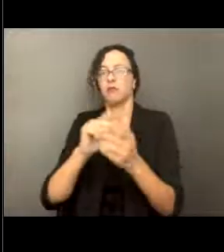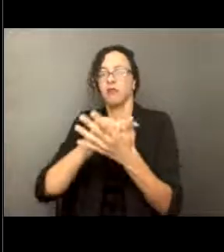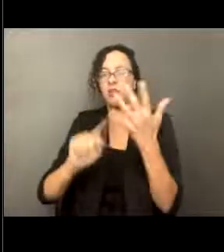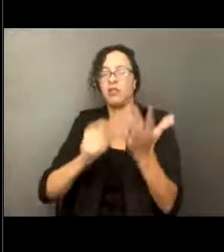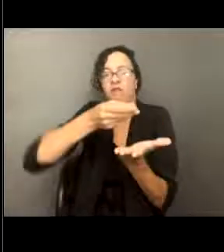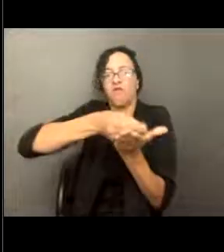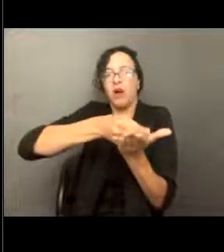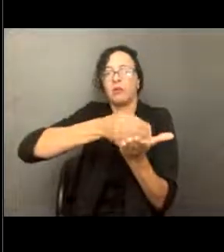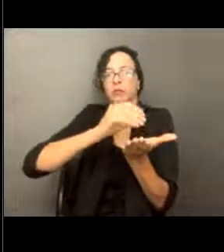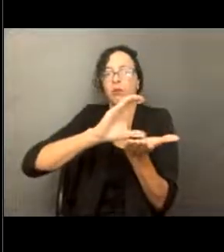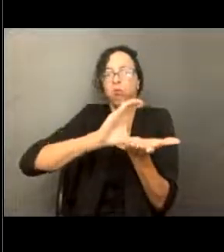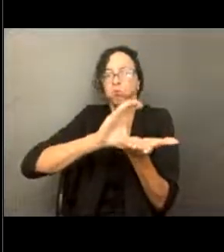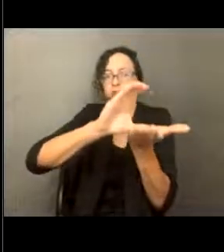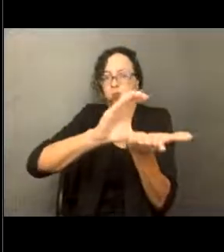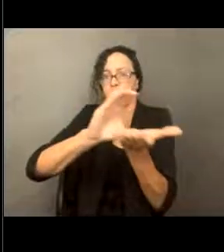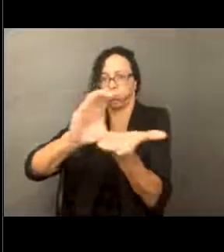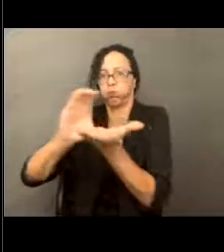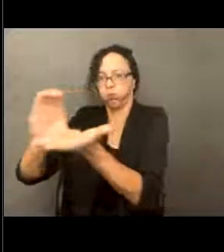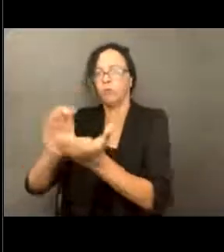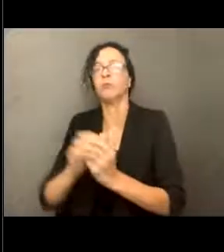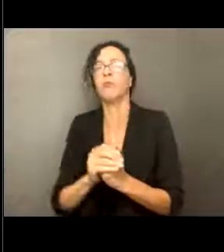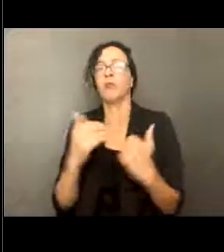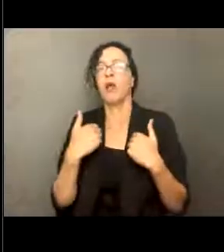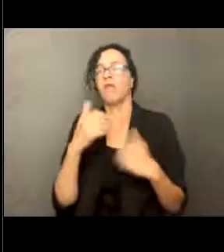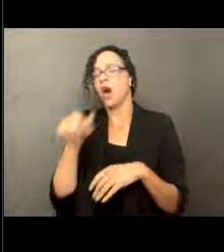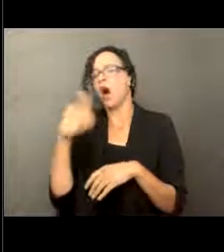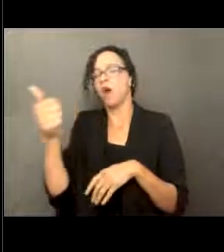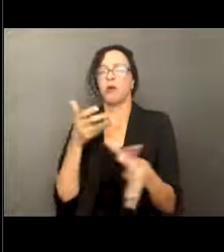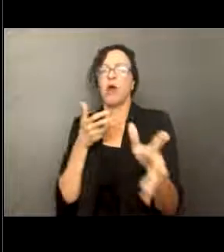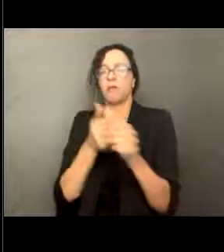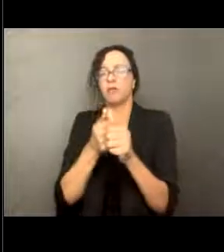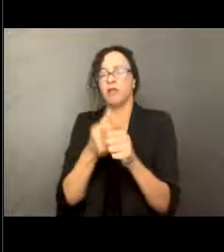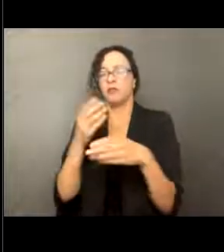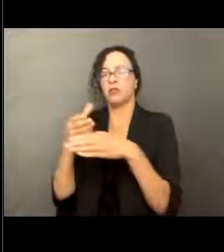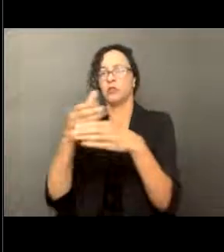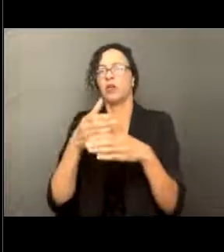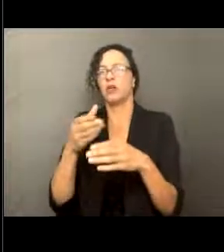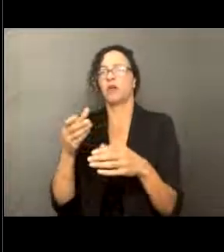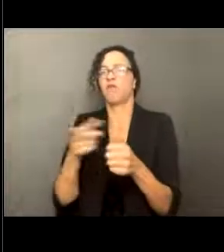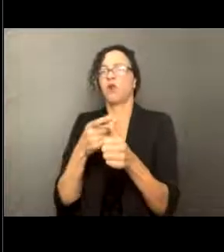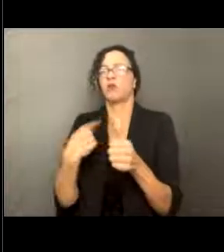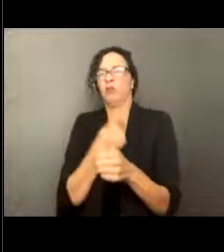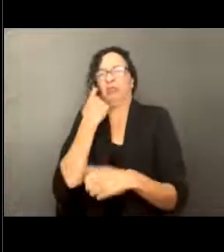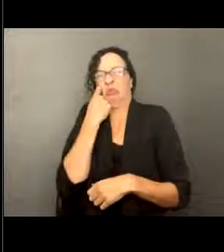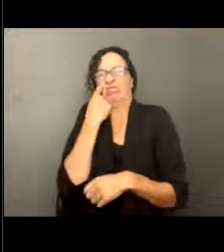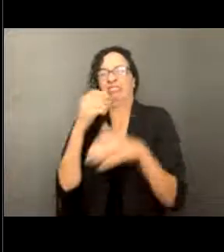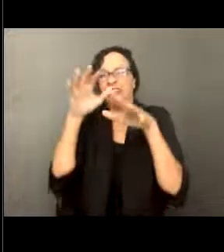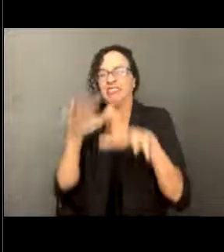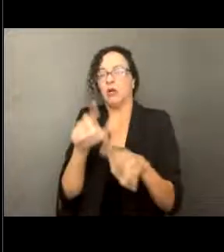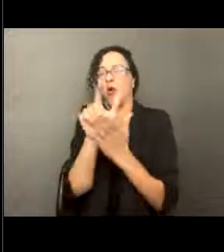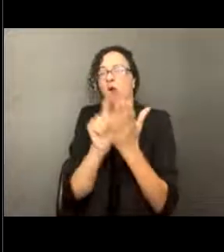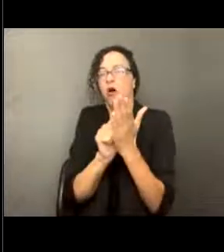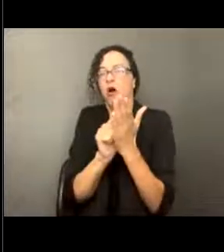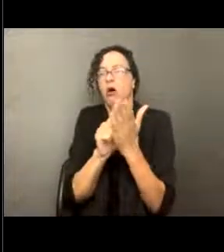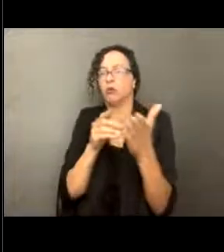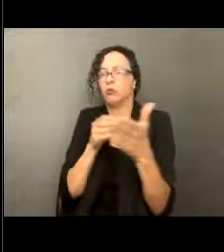I have a few other updates to share. First, we recently settled the Lee CEQA lawsuit on terms consistent with commission